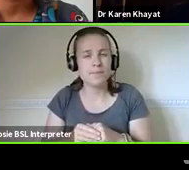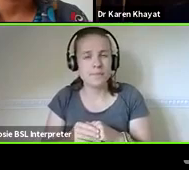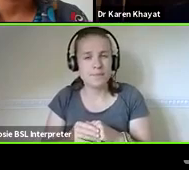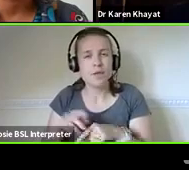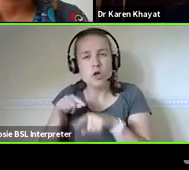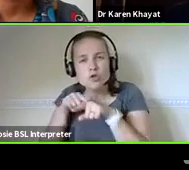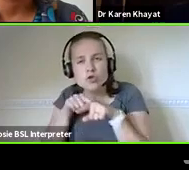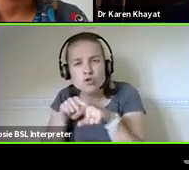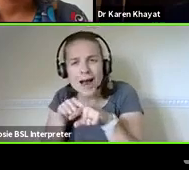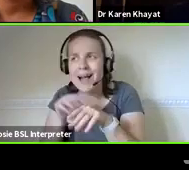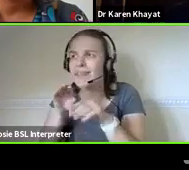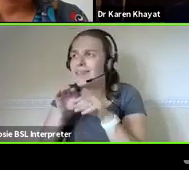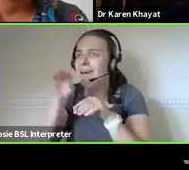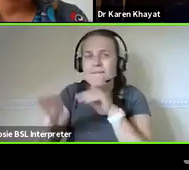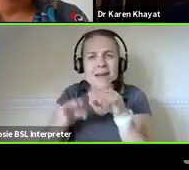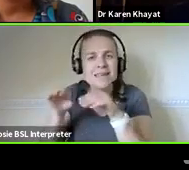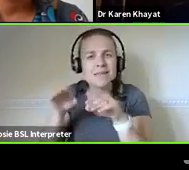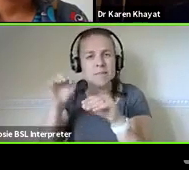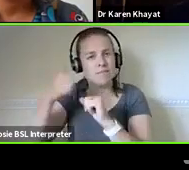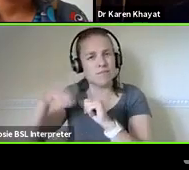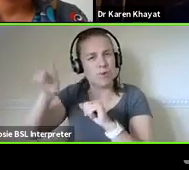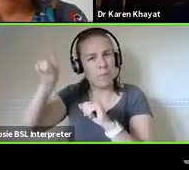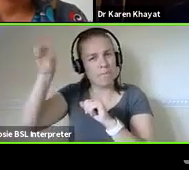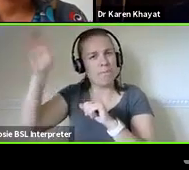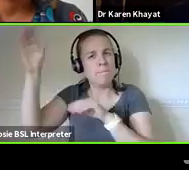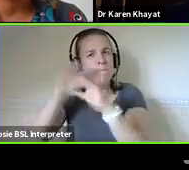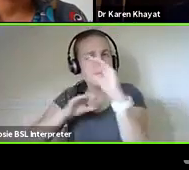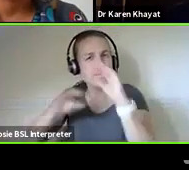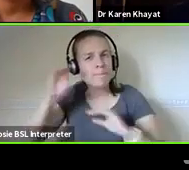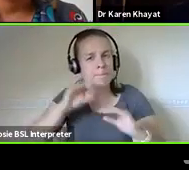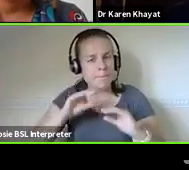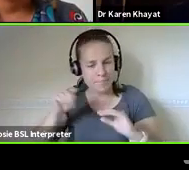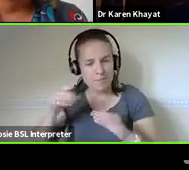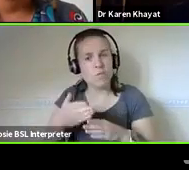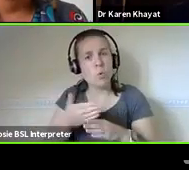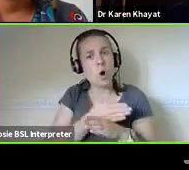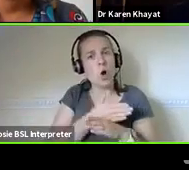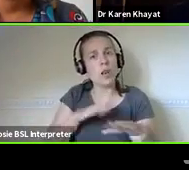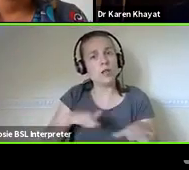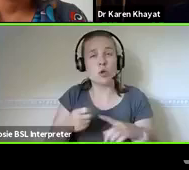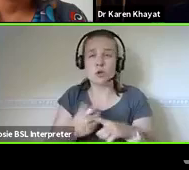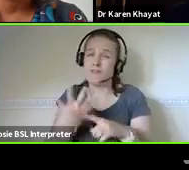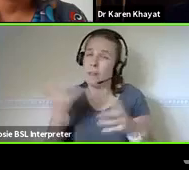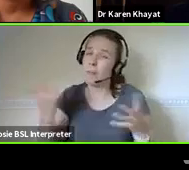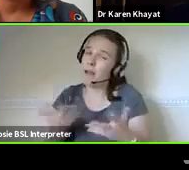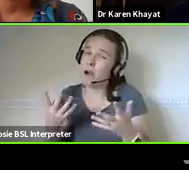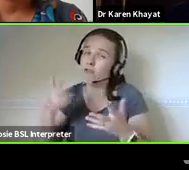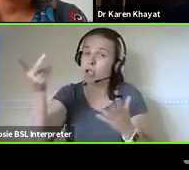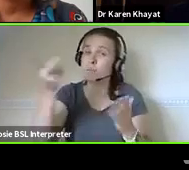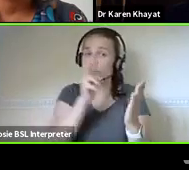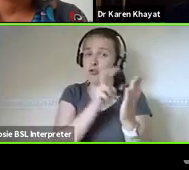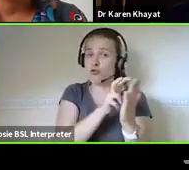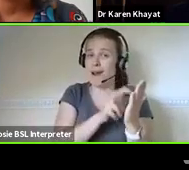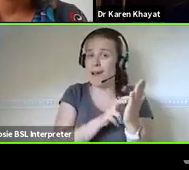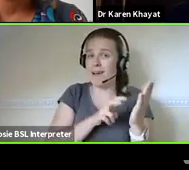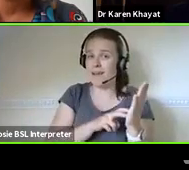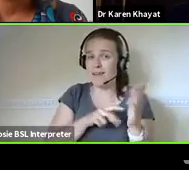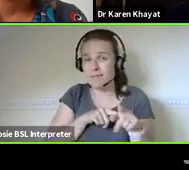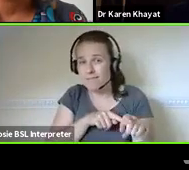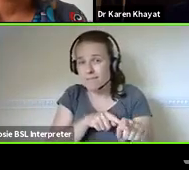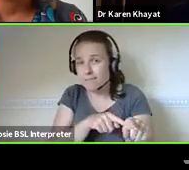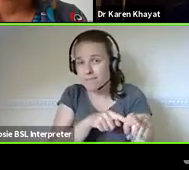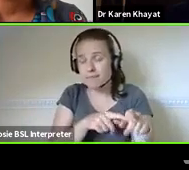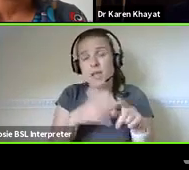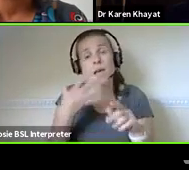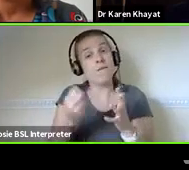investments and funding towards early child development. And again, if you have parents